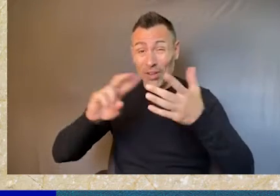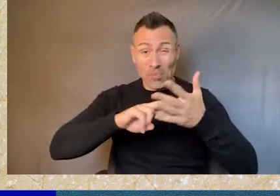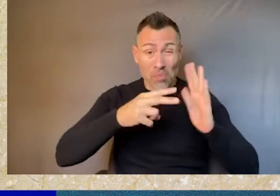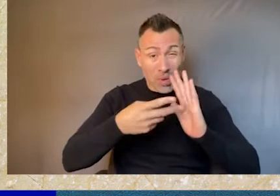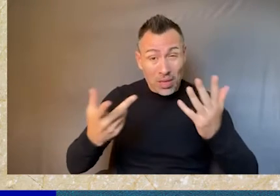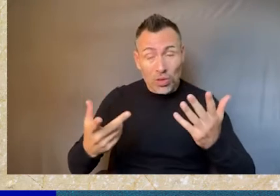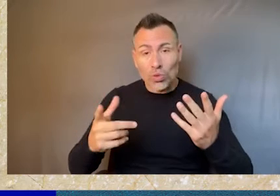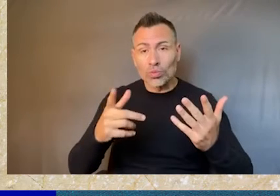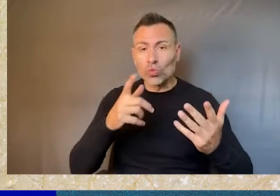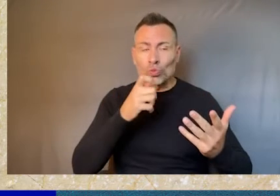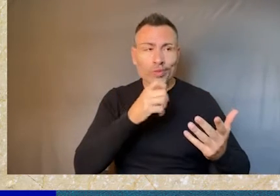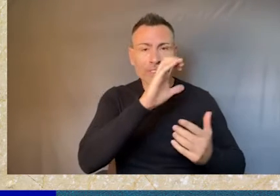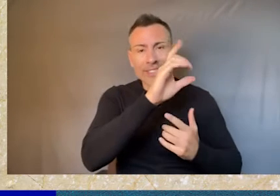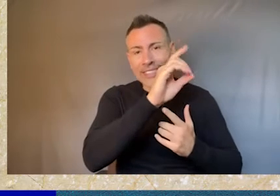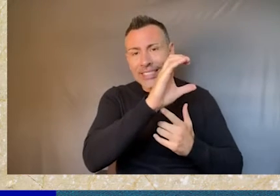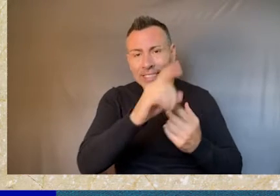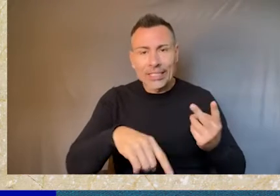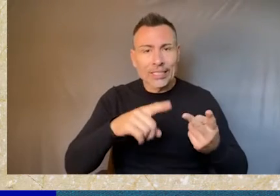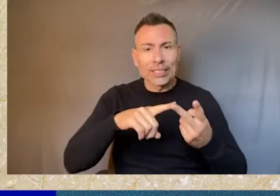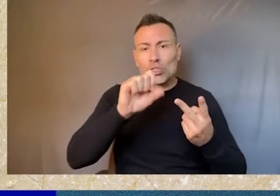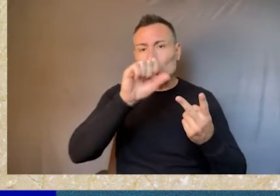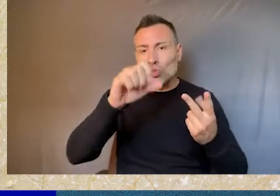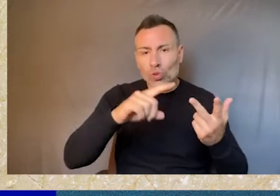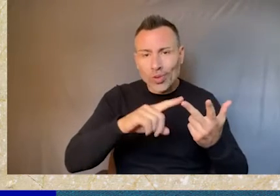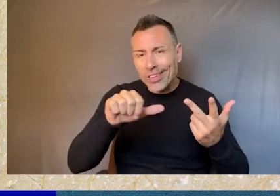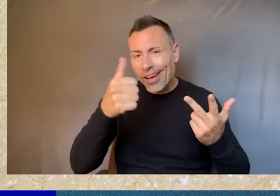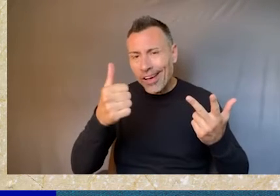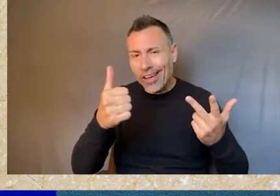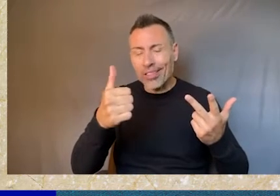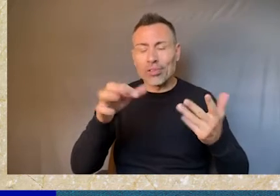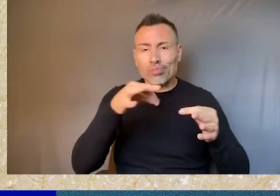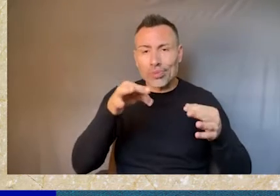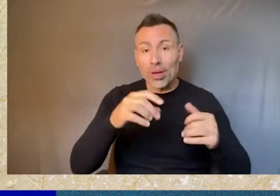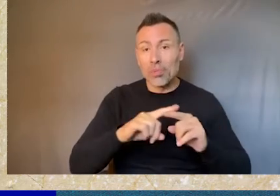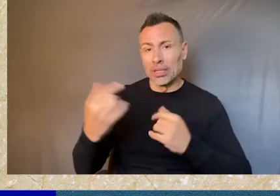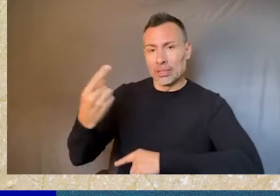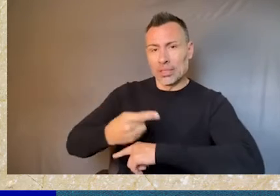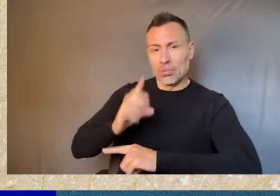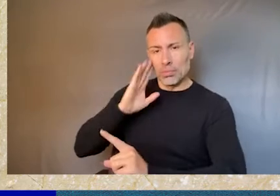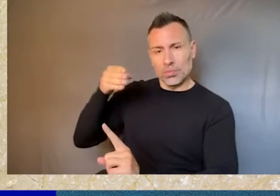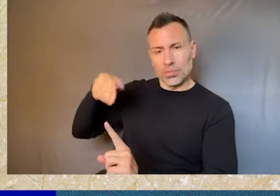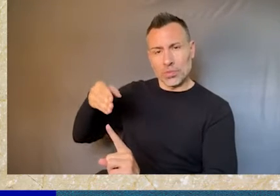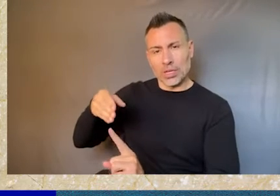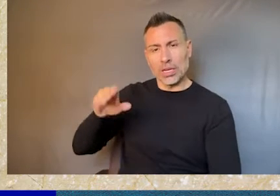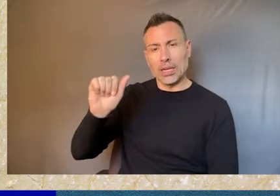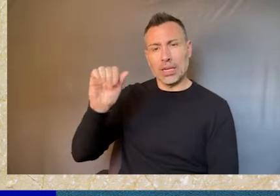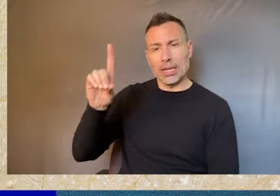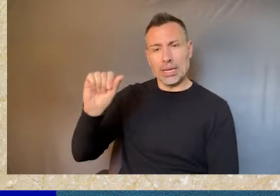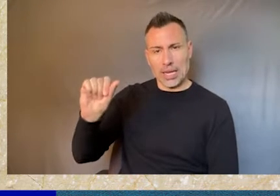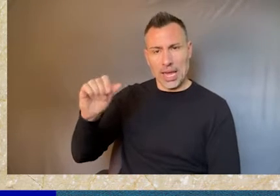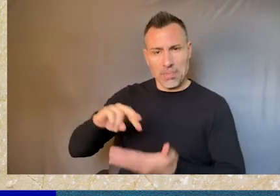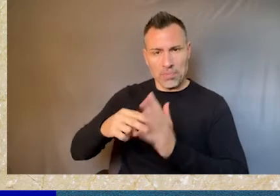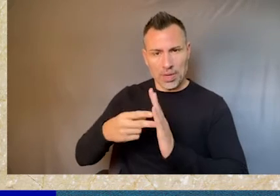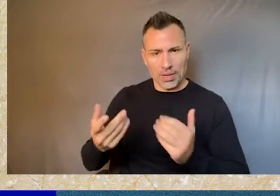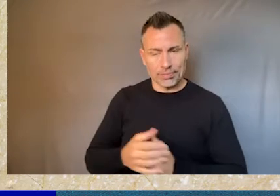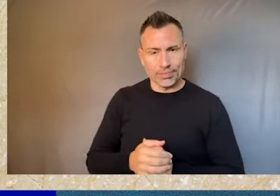Social Security, and there's other definitions as well. But in today's presentation, we're going to consider the ADA definition.